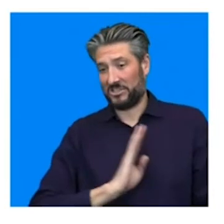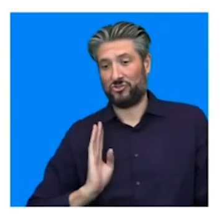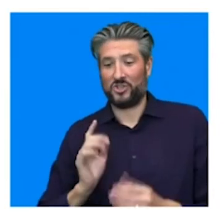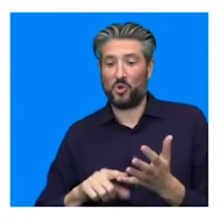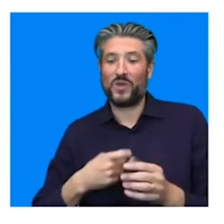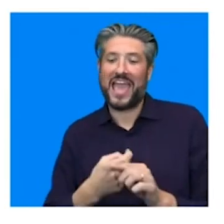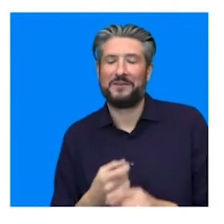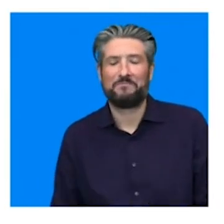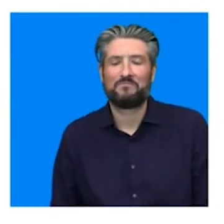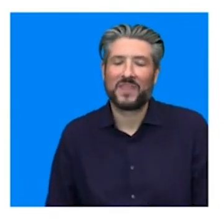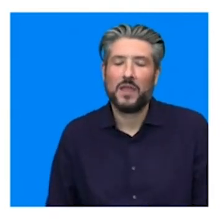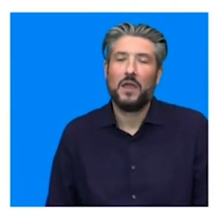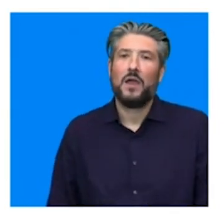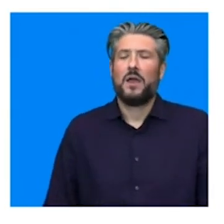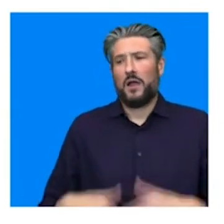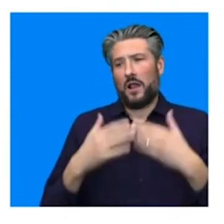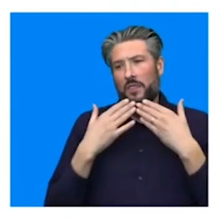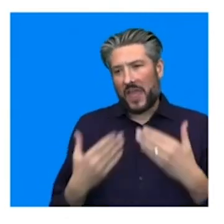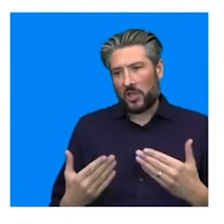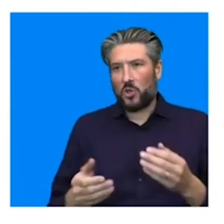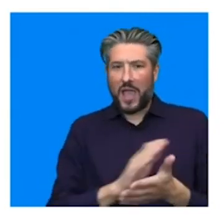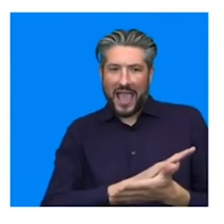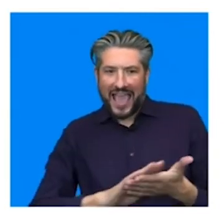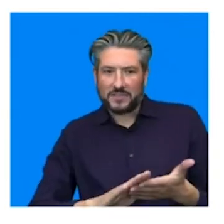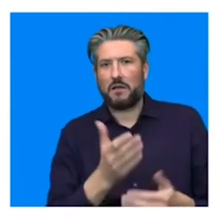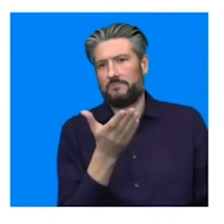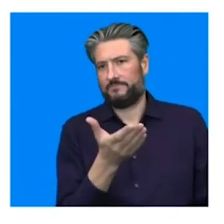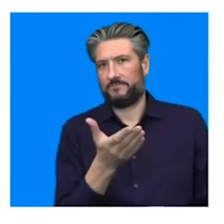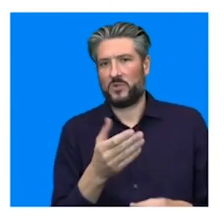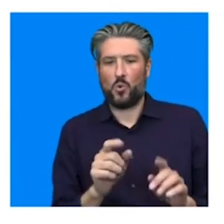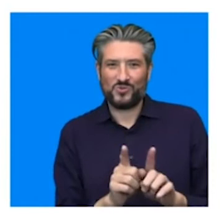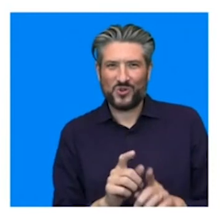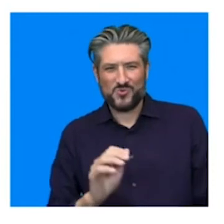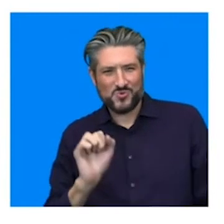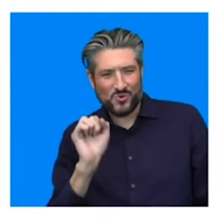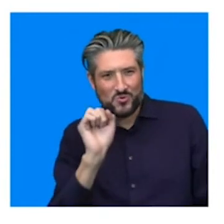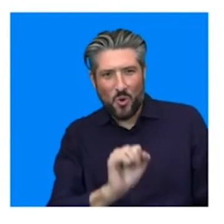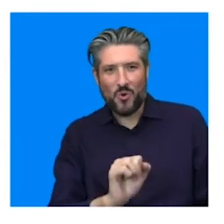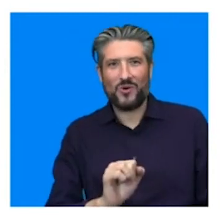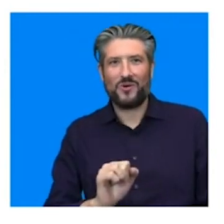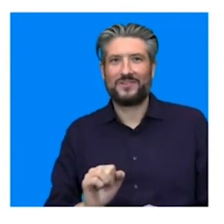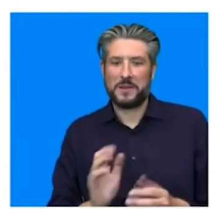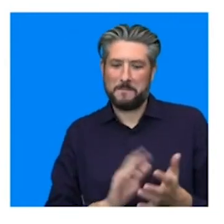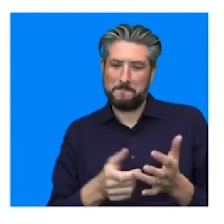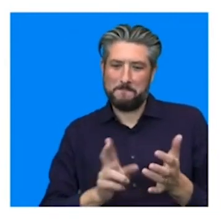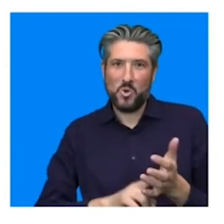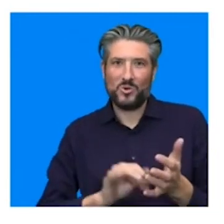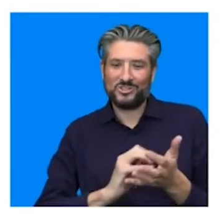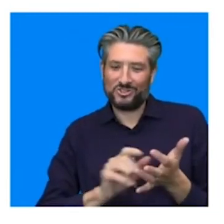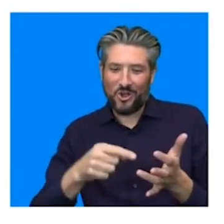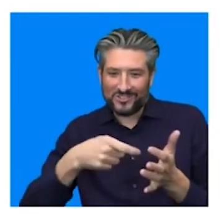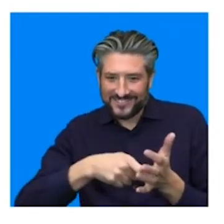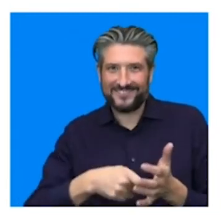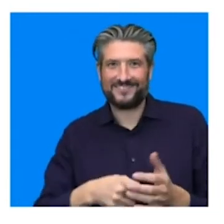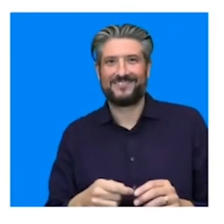honestly, thank you so much, Hector in particular. That your moonshots, they're fantastic. I'm in